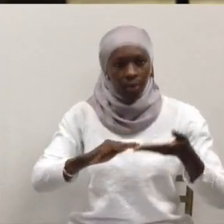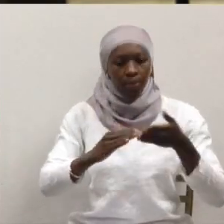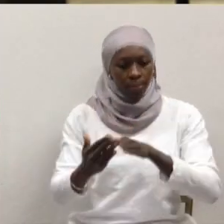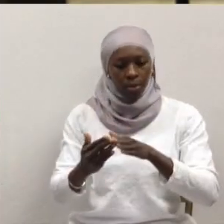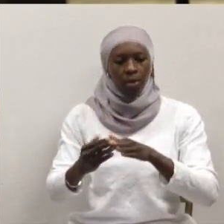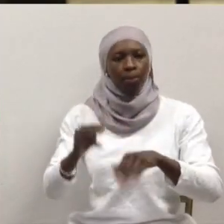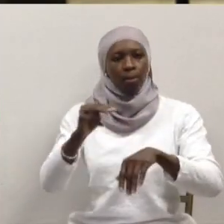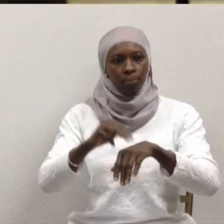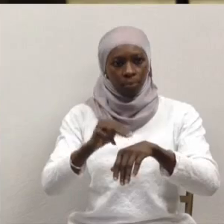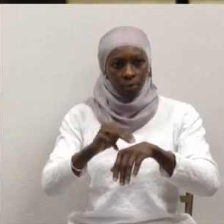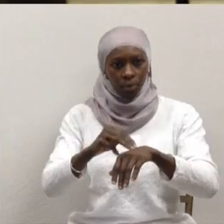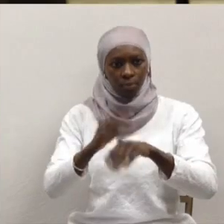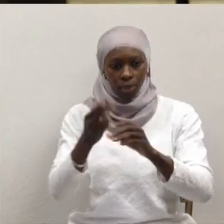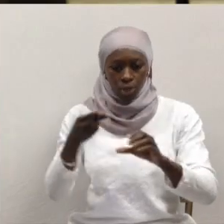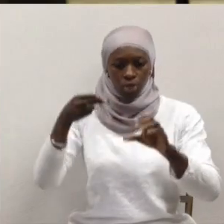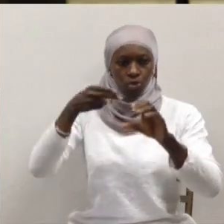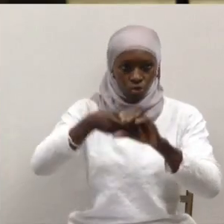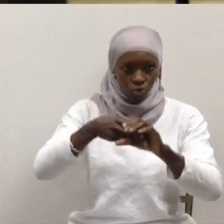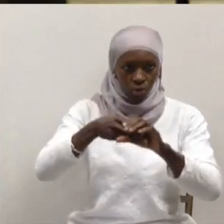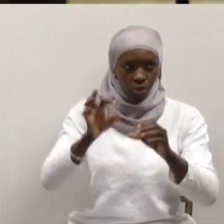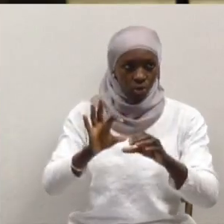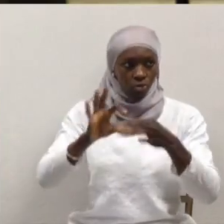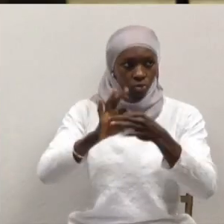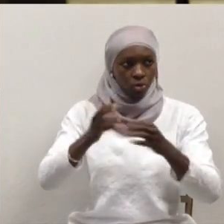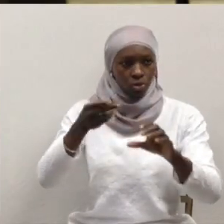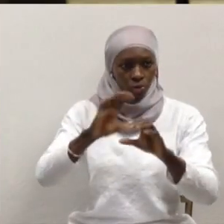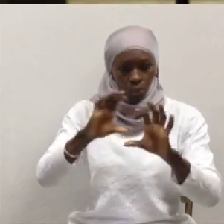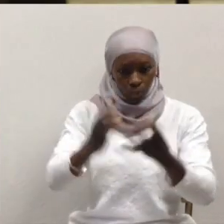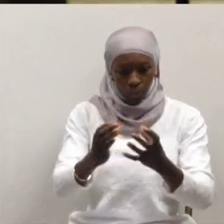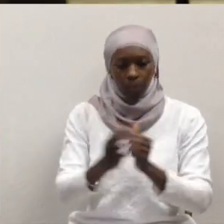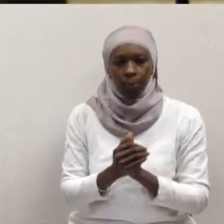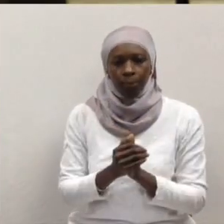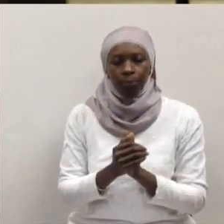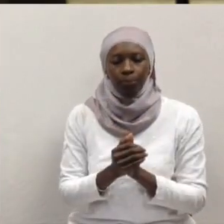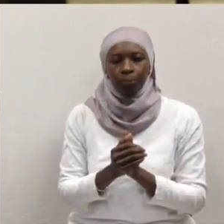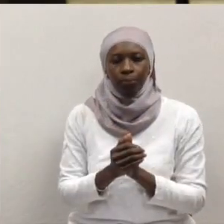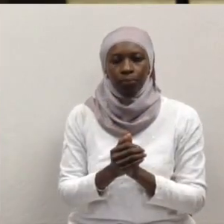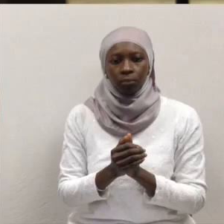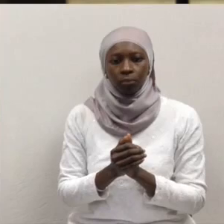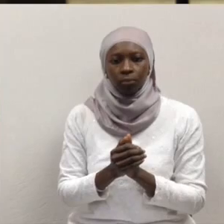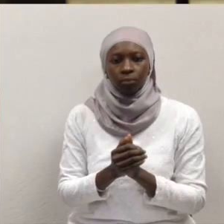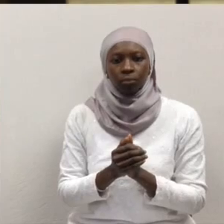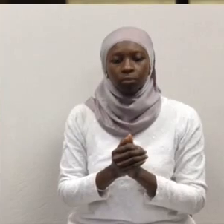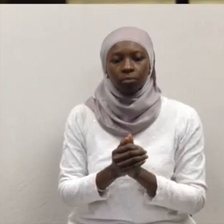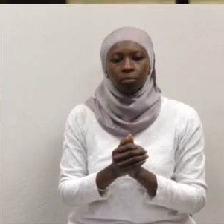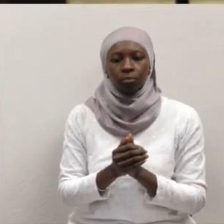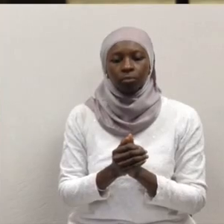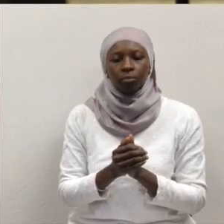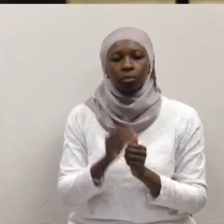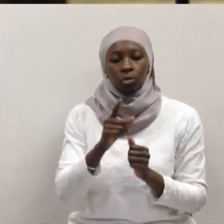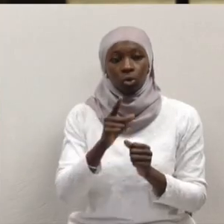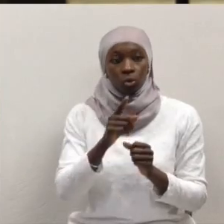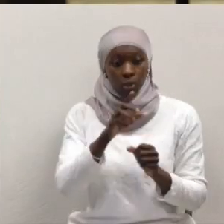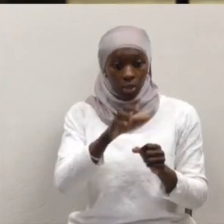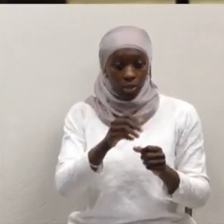the first test of this treaty. Would the Prophet sallallahu alaihi wasallam live to his commitment, or